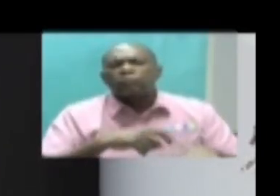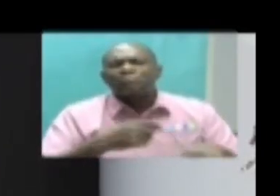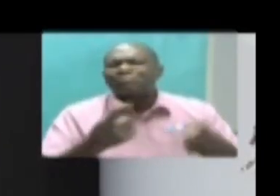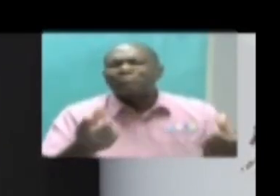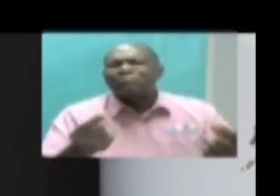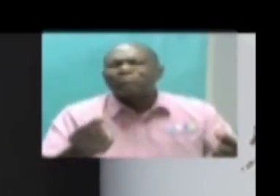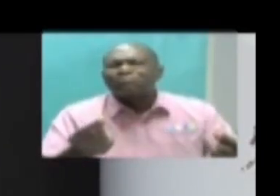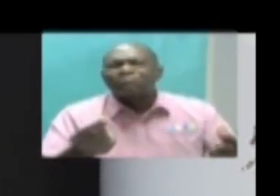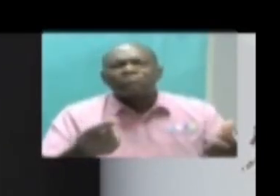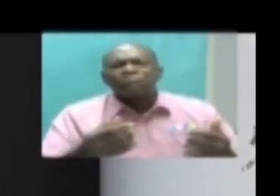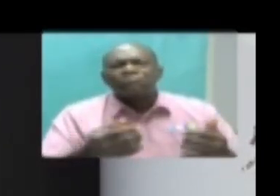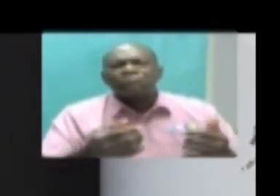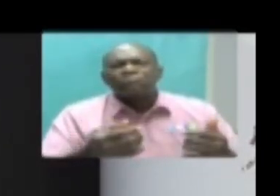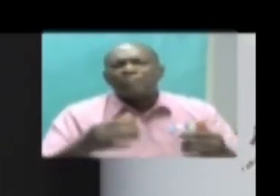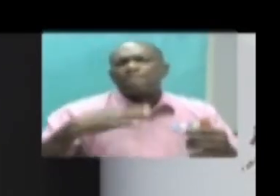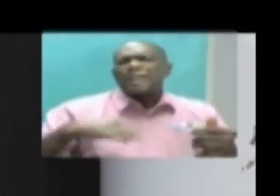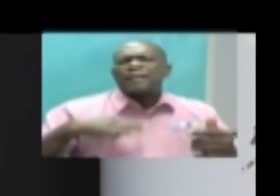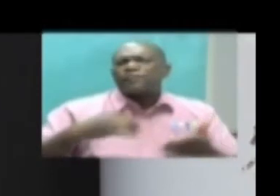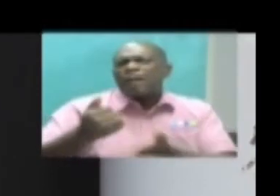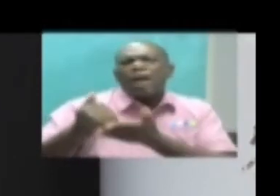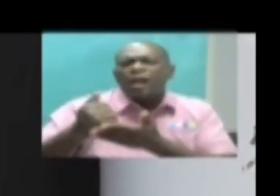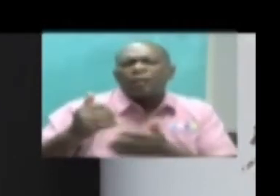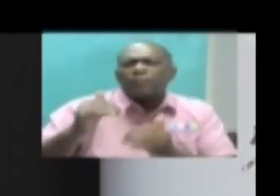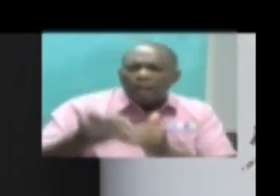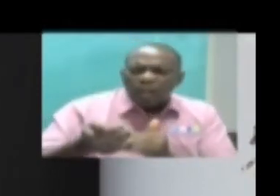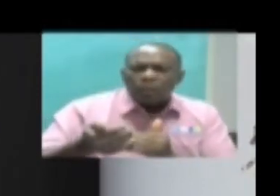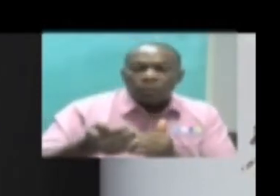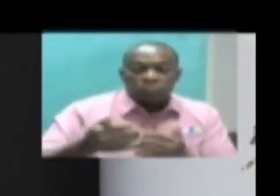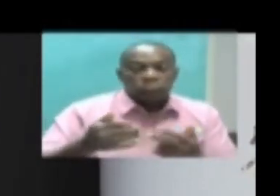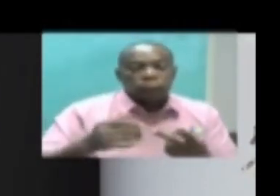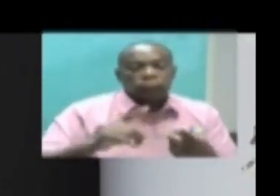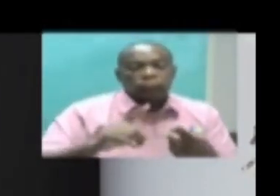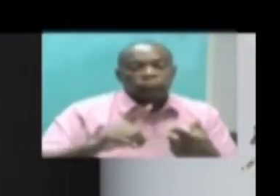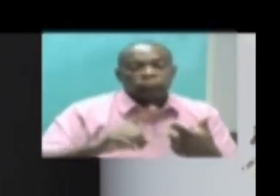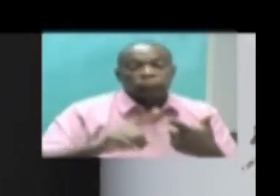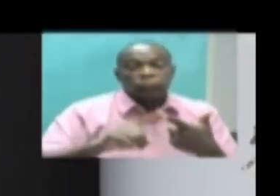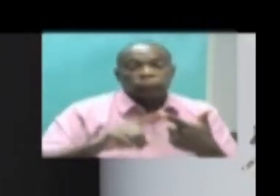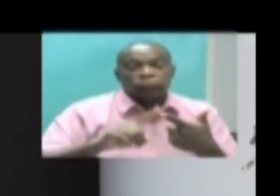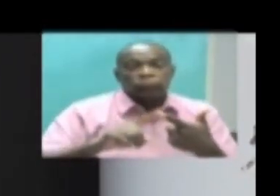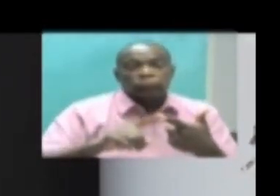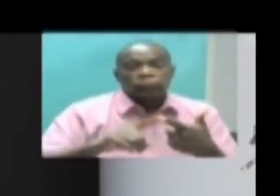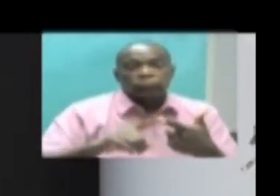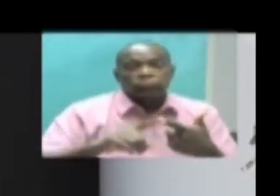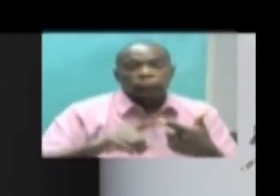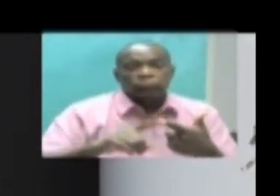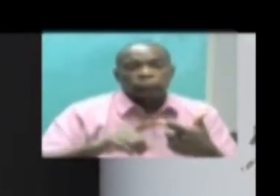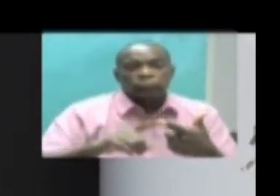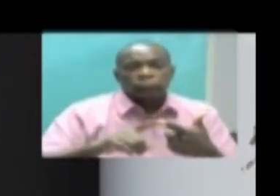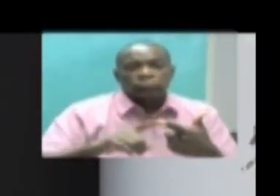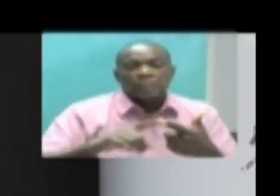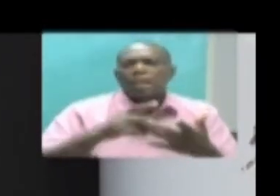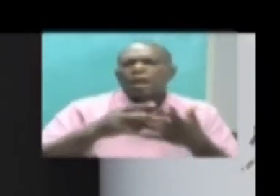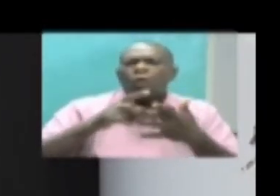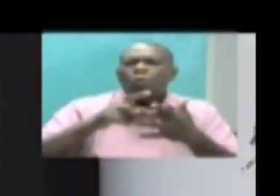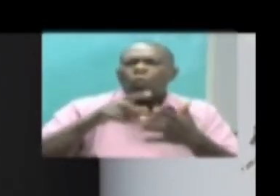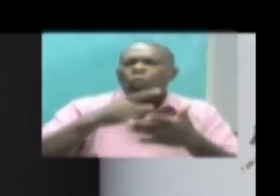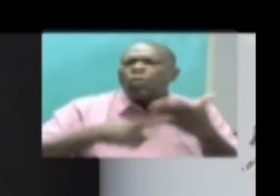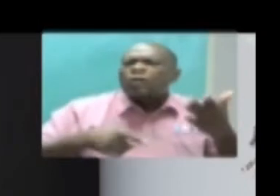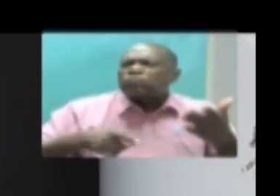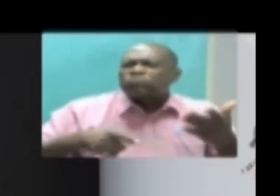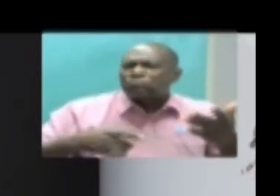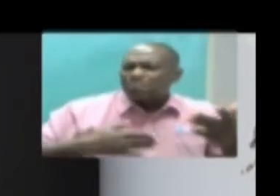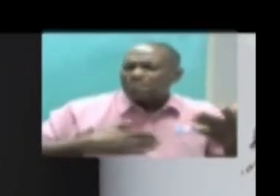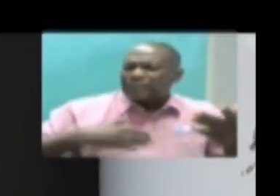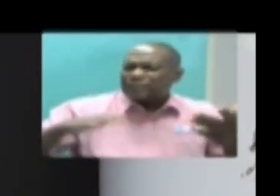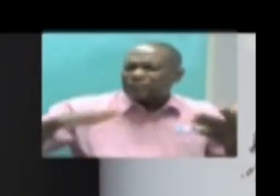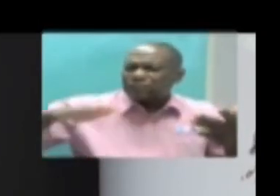outcome, right? We have to then look at what need is my child trying to meet by being online. Are